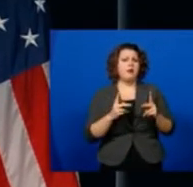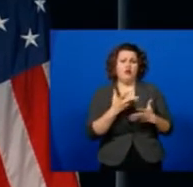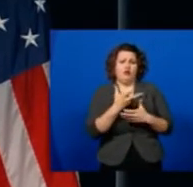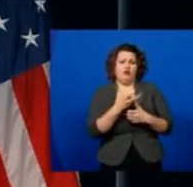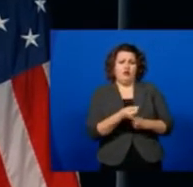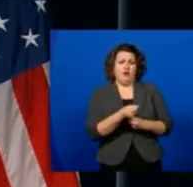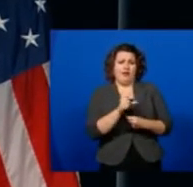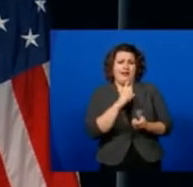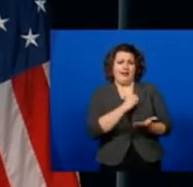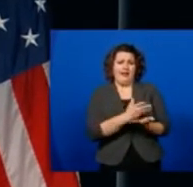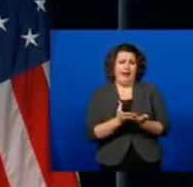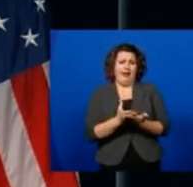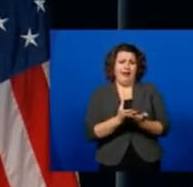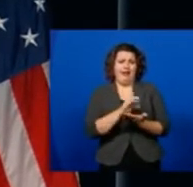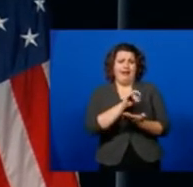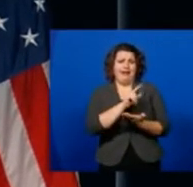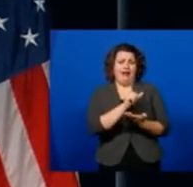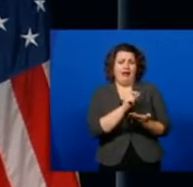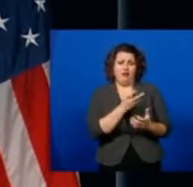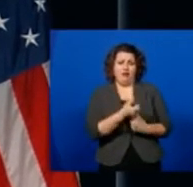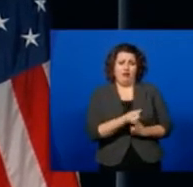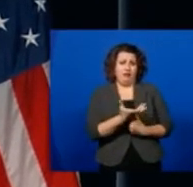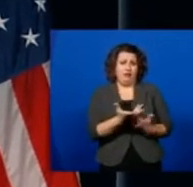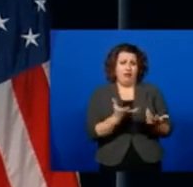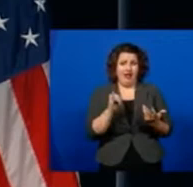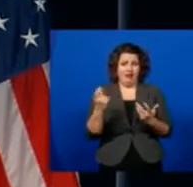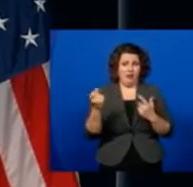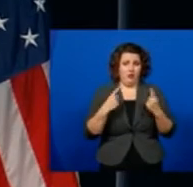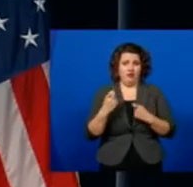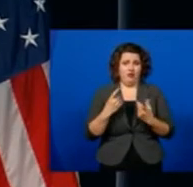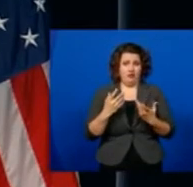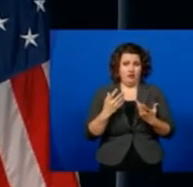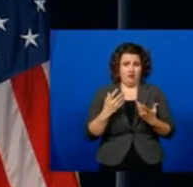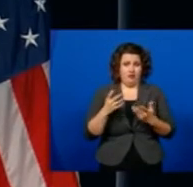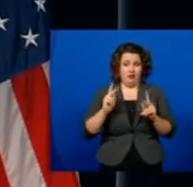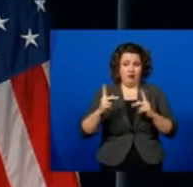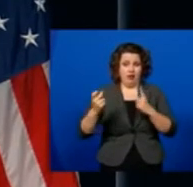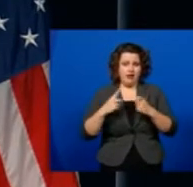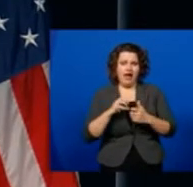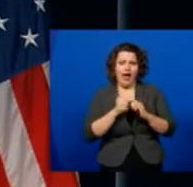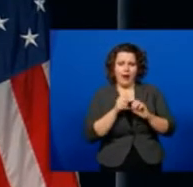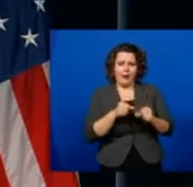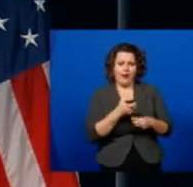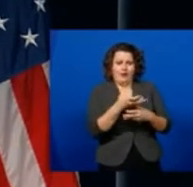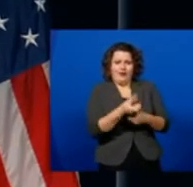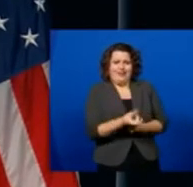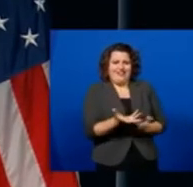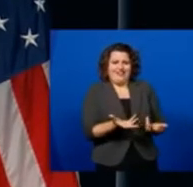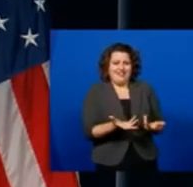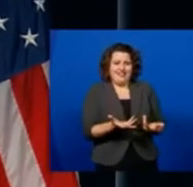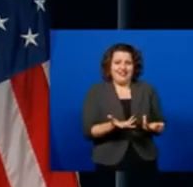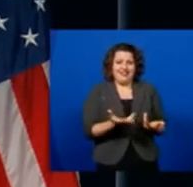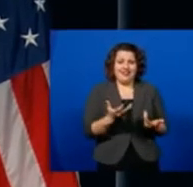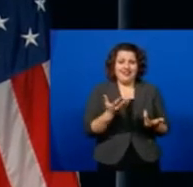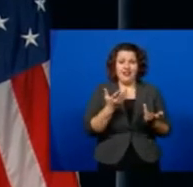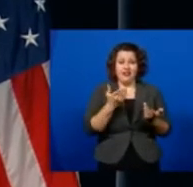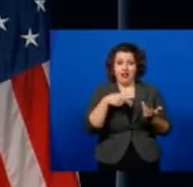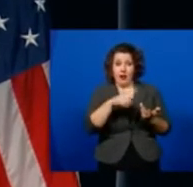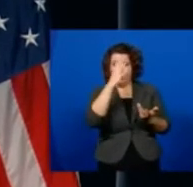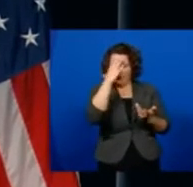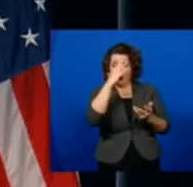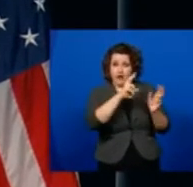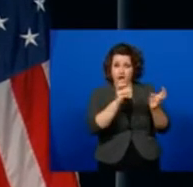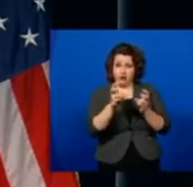biggest thing that the question we're receiving at our station is, how can we trust the data the state is putting out if they knew about this